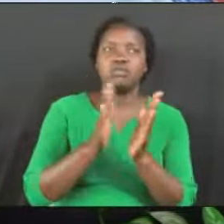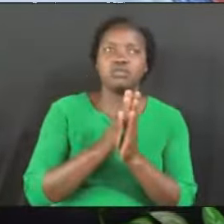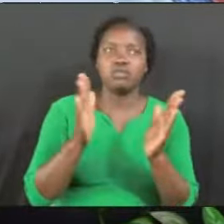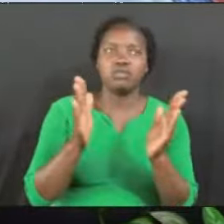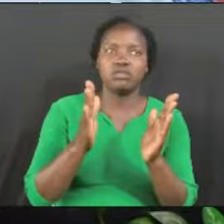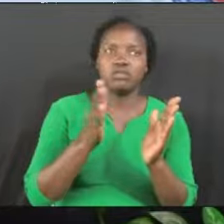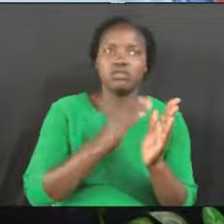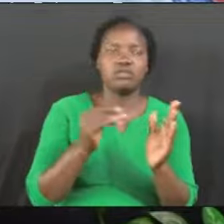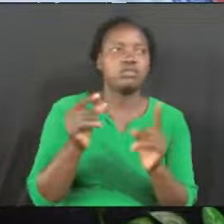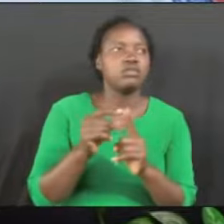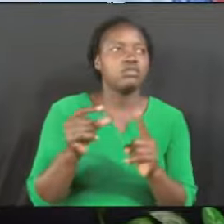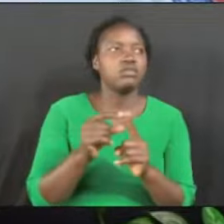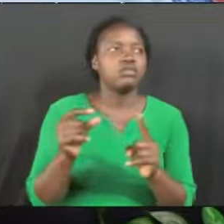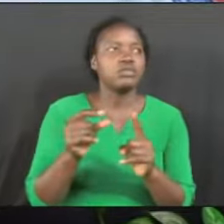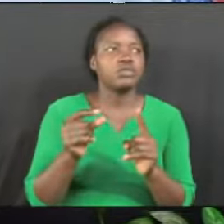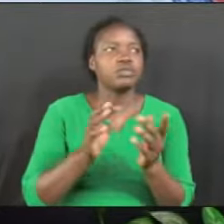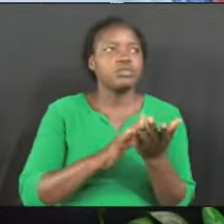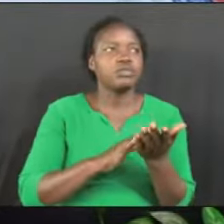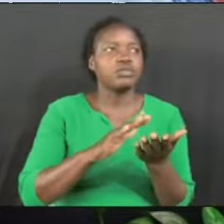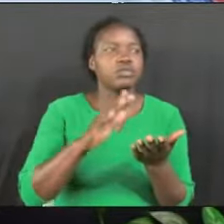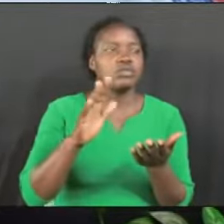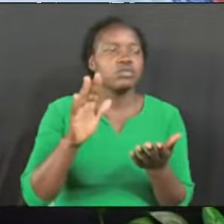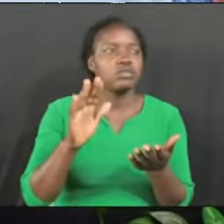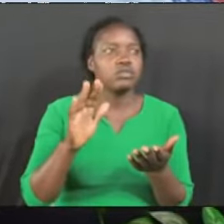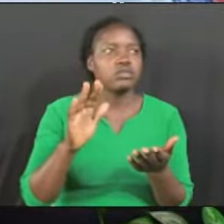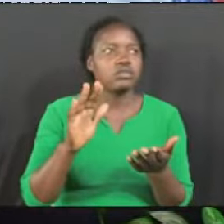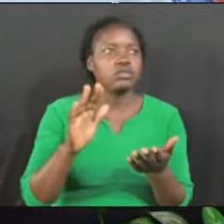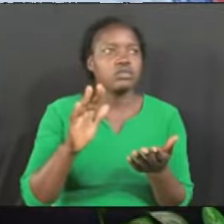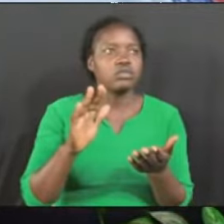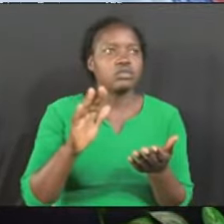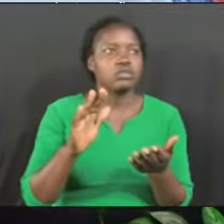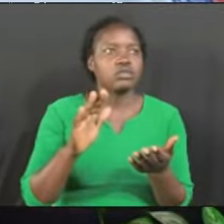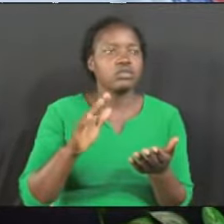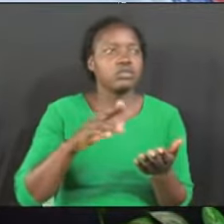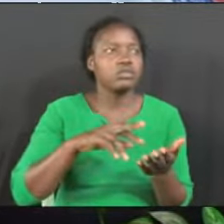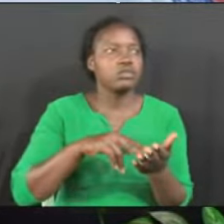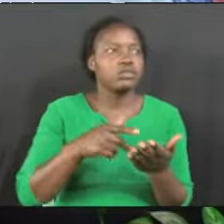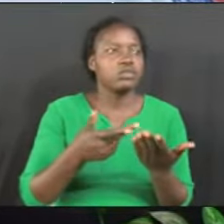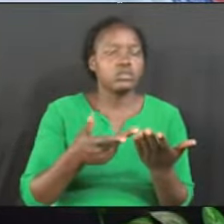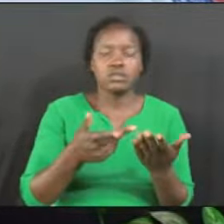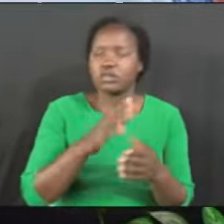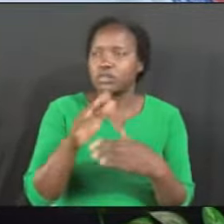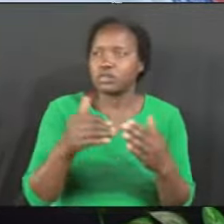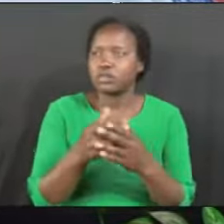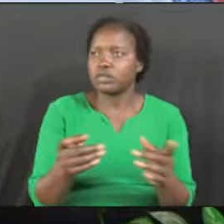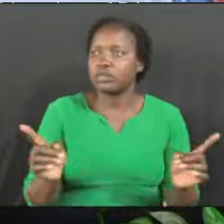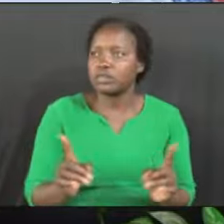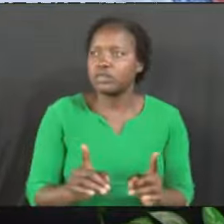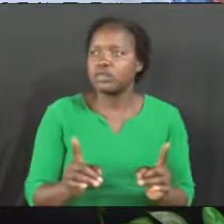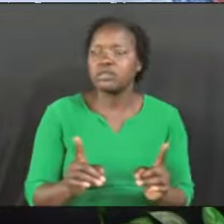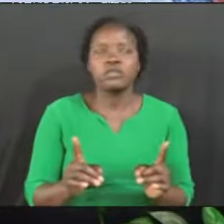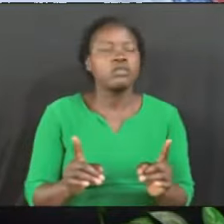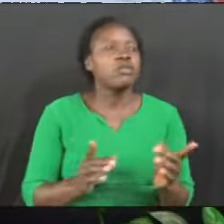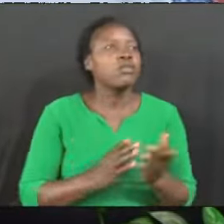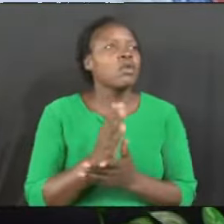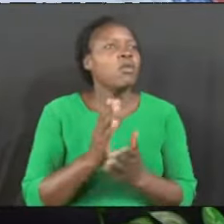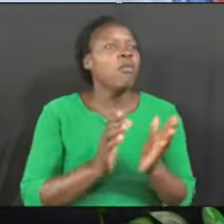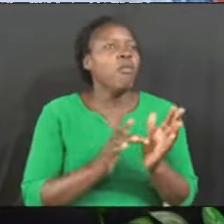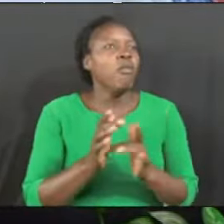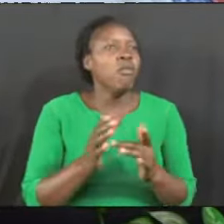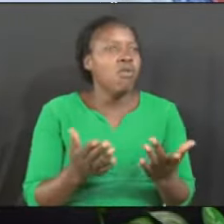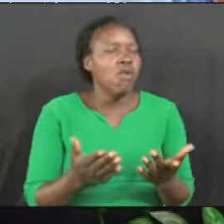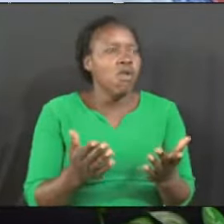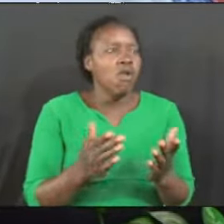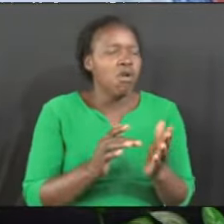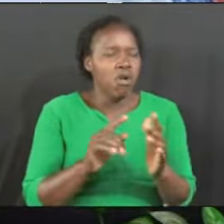the word glory is by no means foreign to any of us. In fact, throughout the Bible, from the beginning